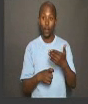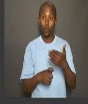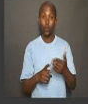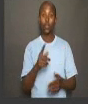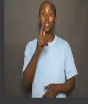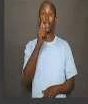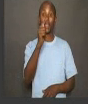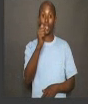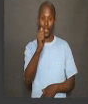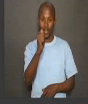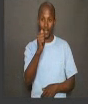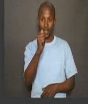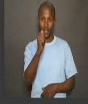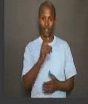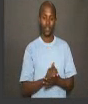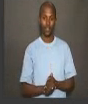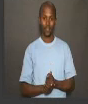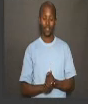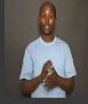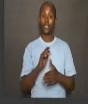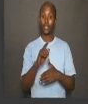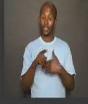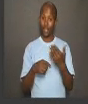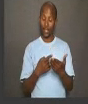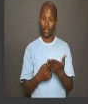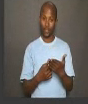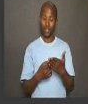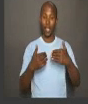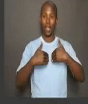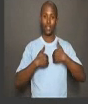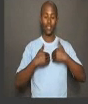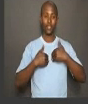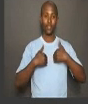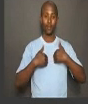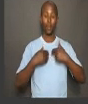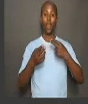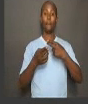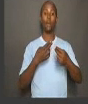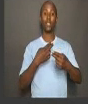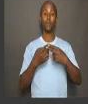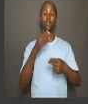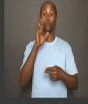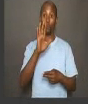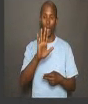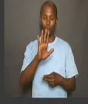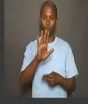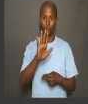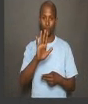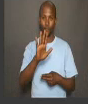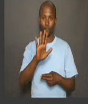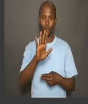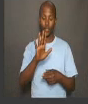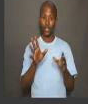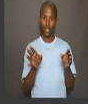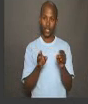of t. There does exist a multiple of 5 in